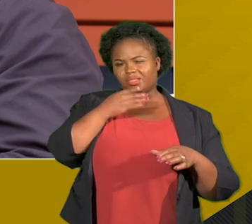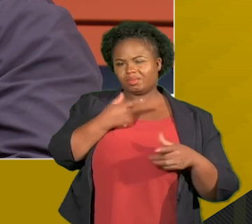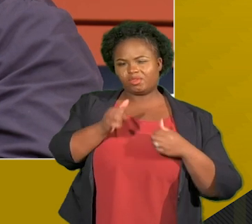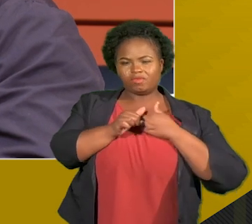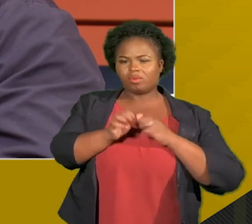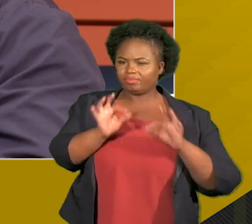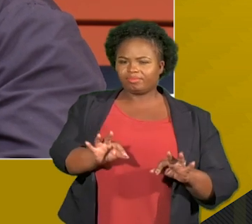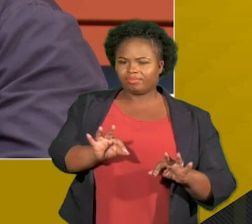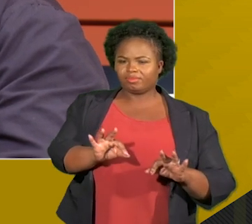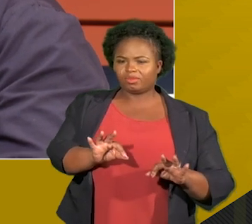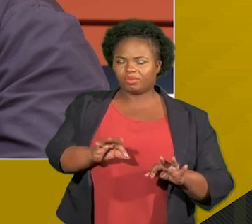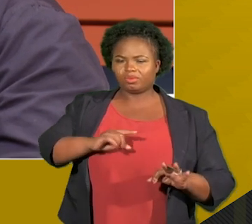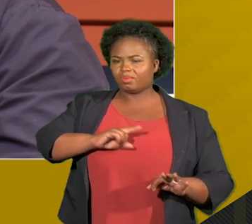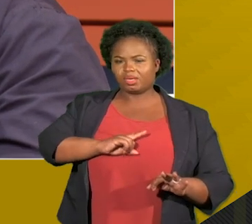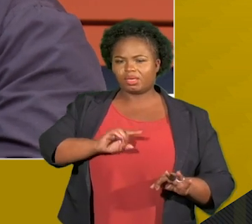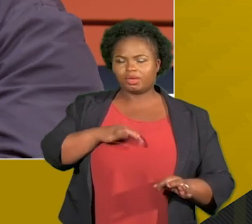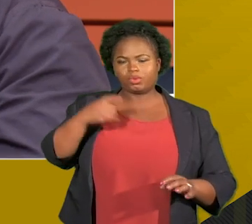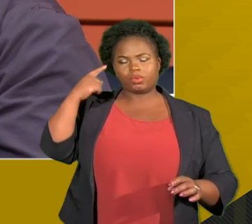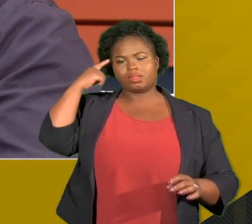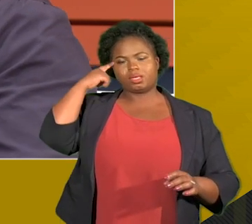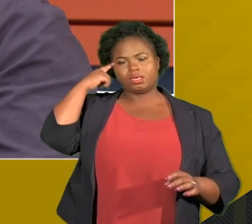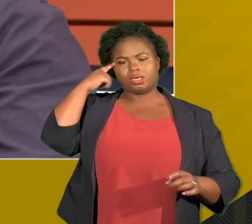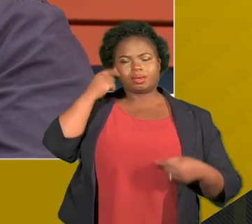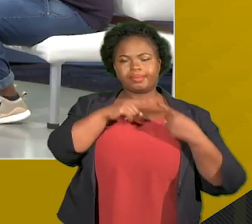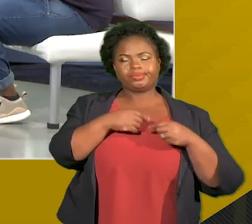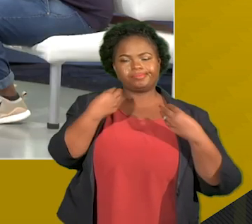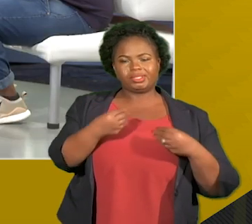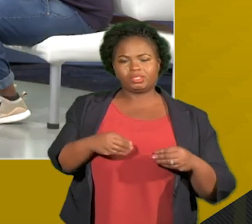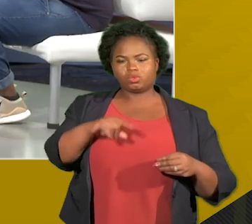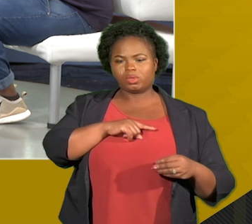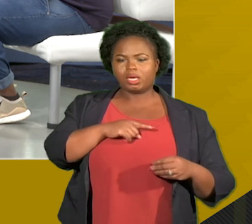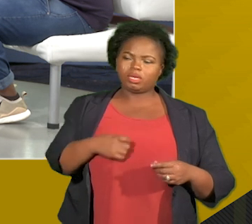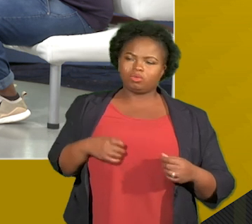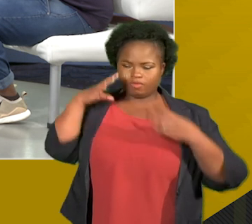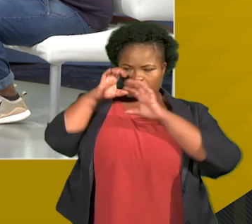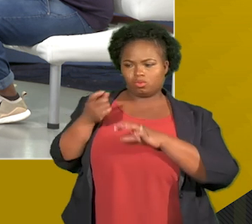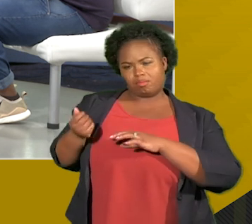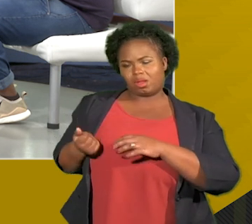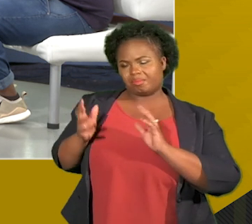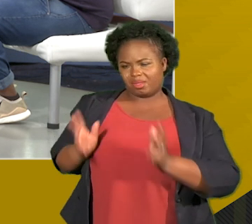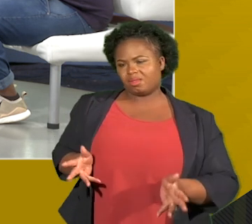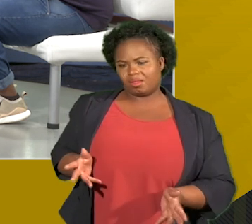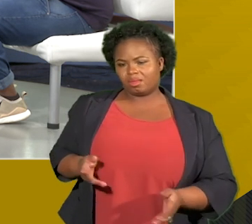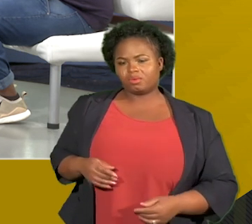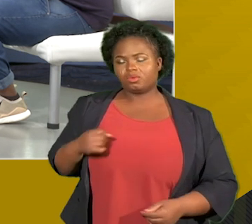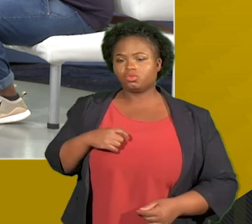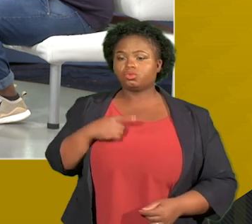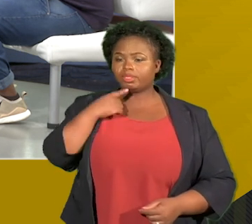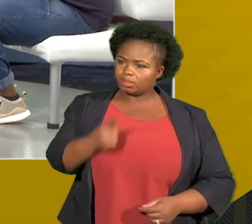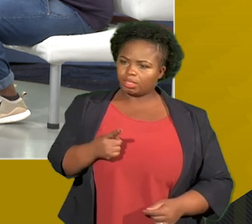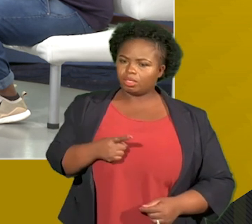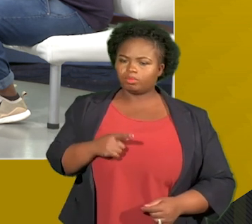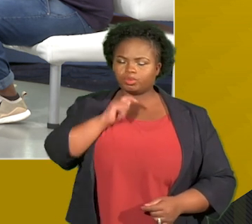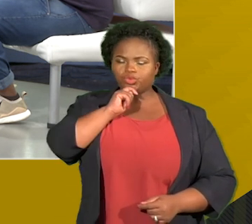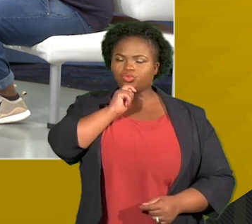unethical. And I'm not thinking, you know, in the interests of my business. So you have to treat it as a business and say, this is where I am